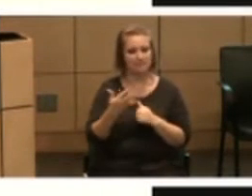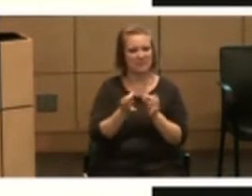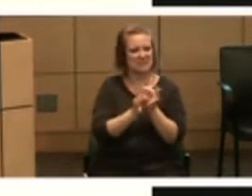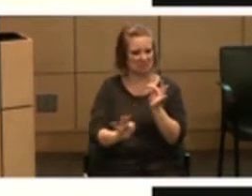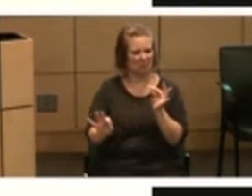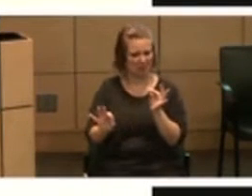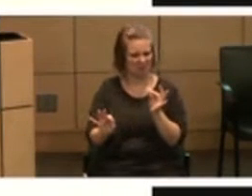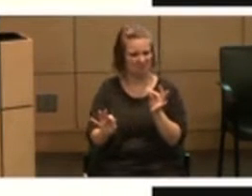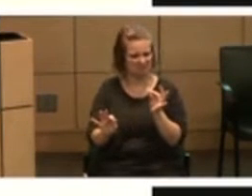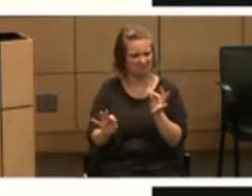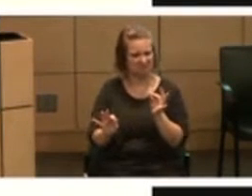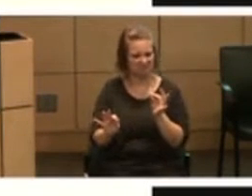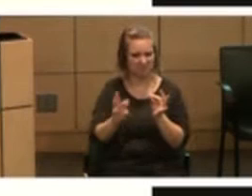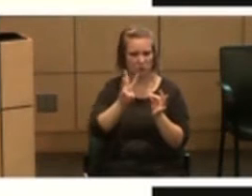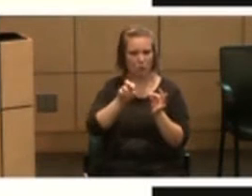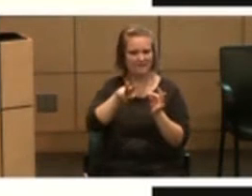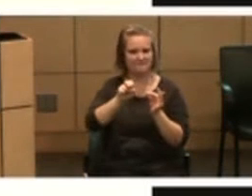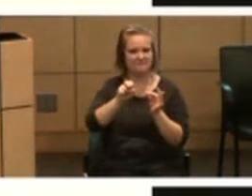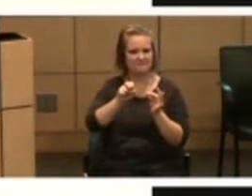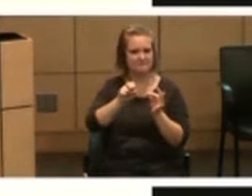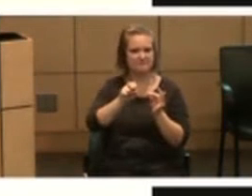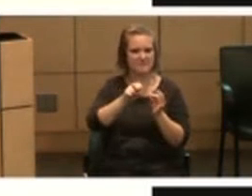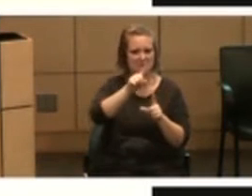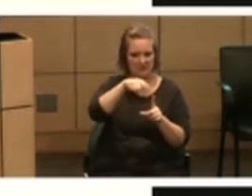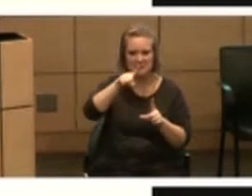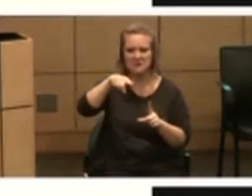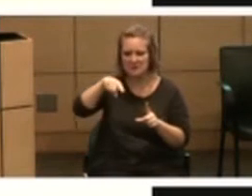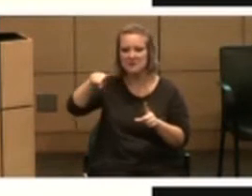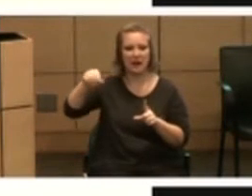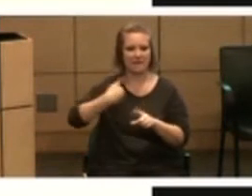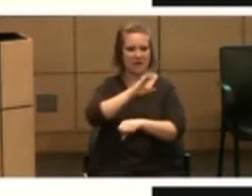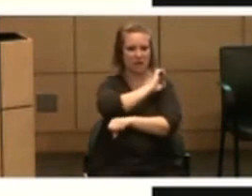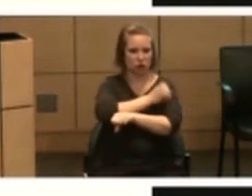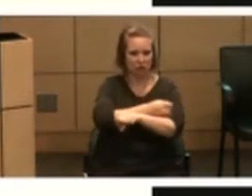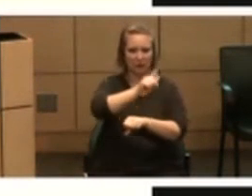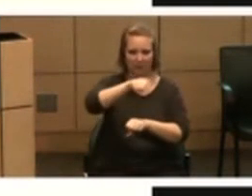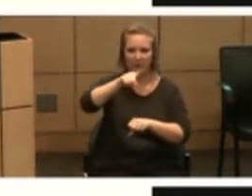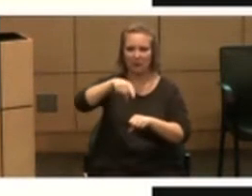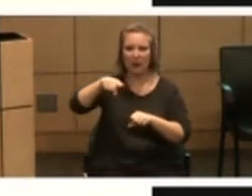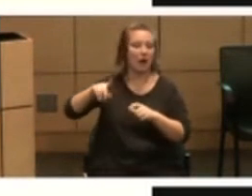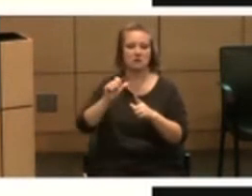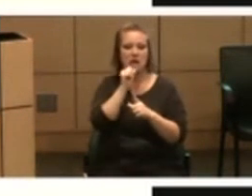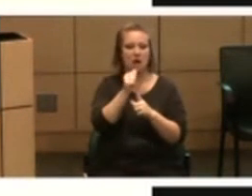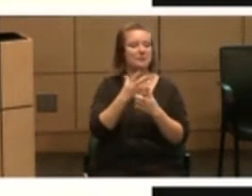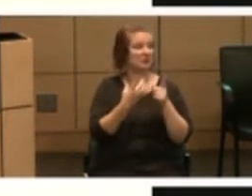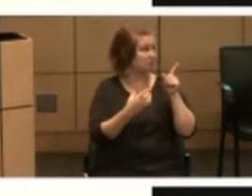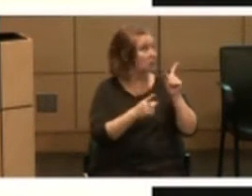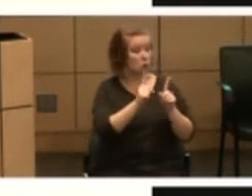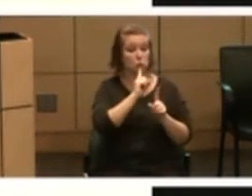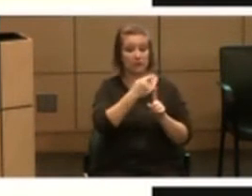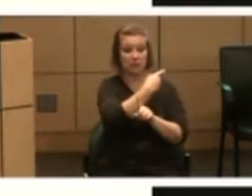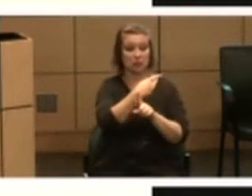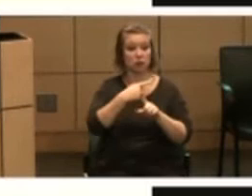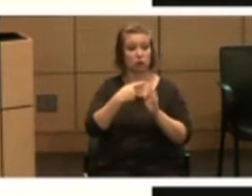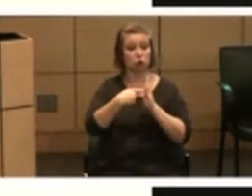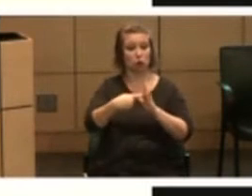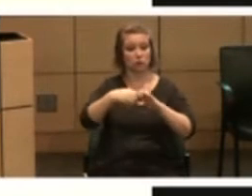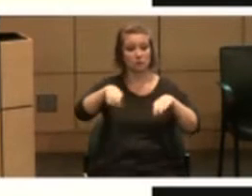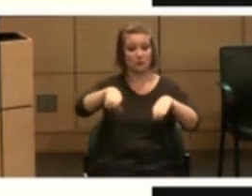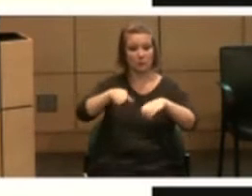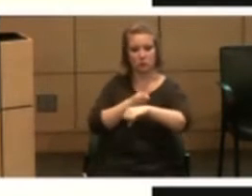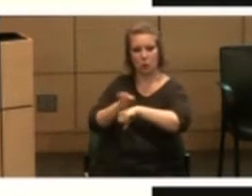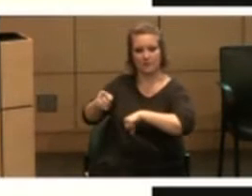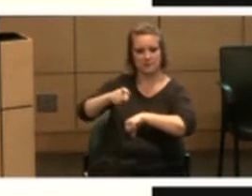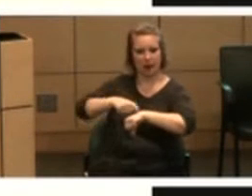simple waveform. It consists of energy across a wide range. There's not a lot of, this actually shows performance across time. You can see there's not